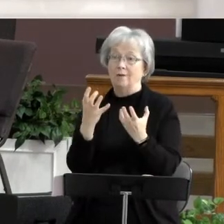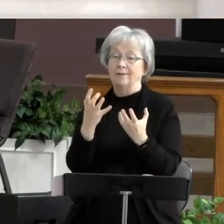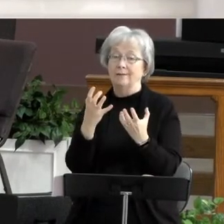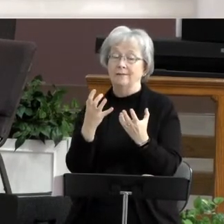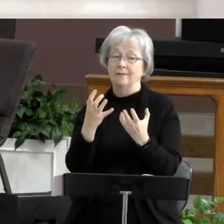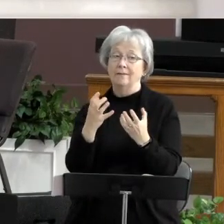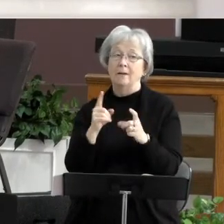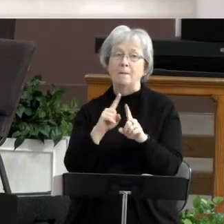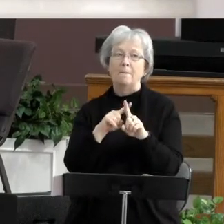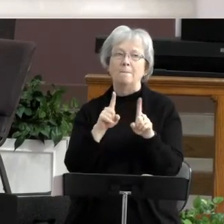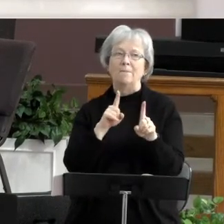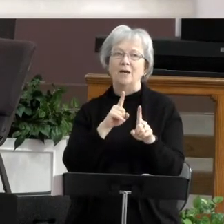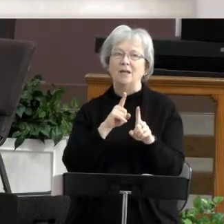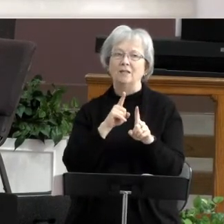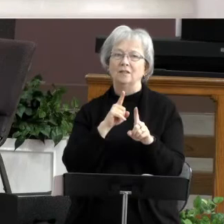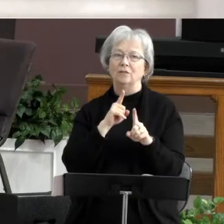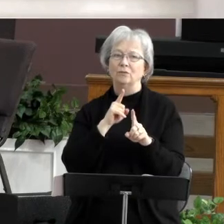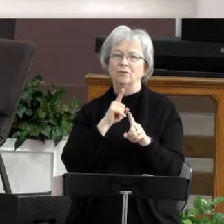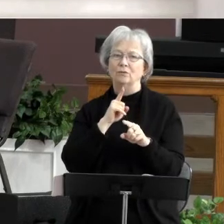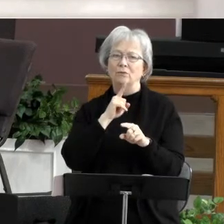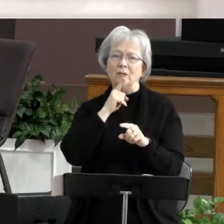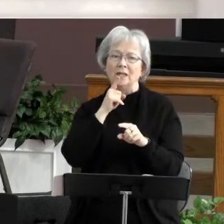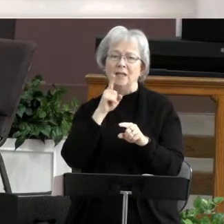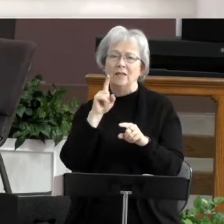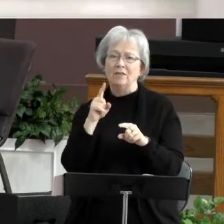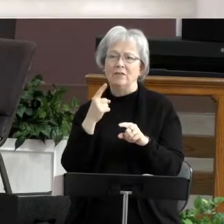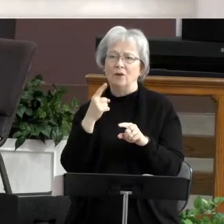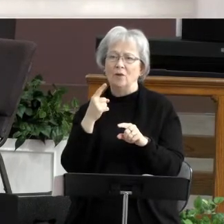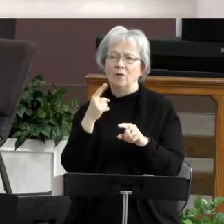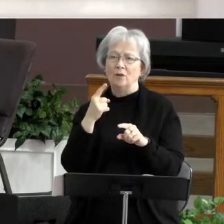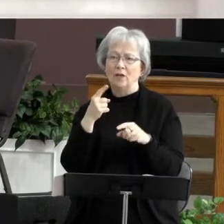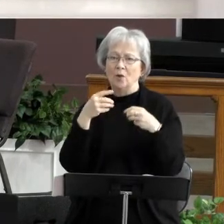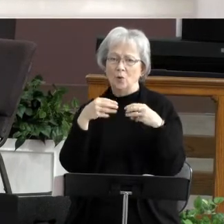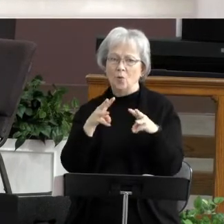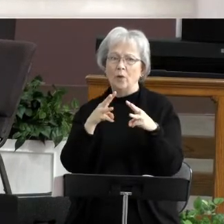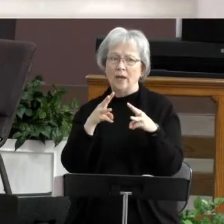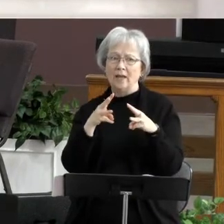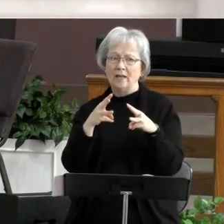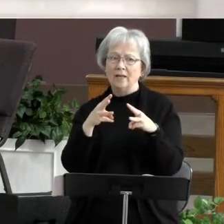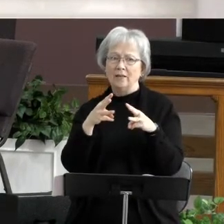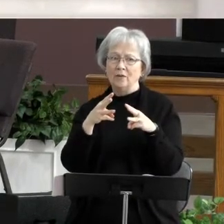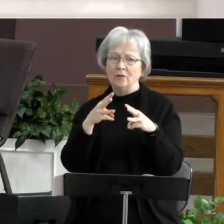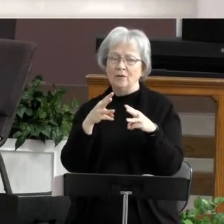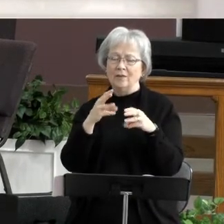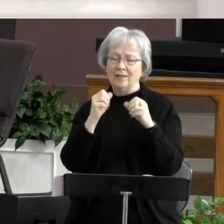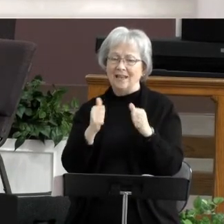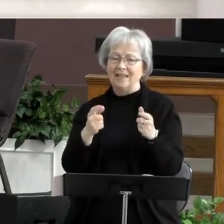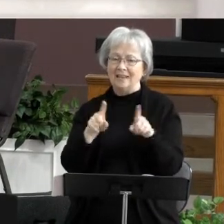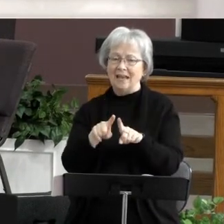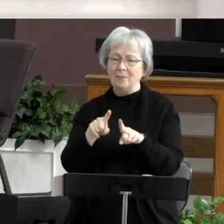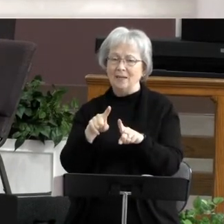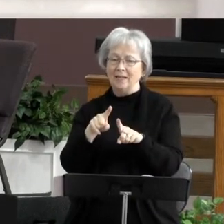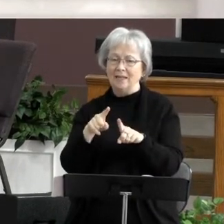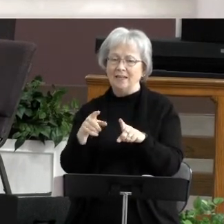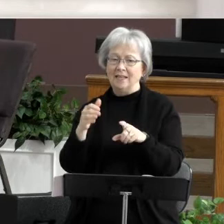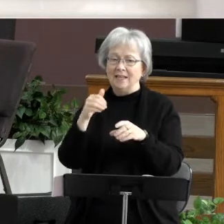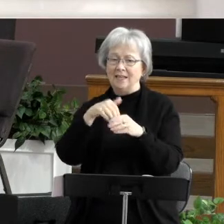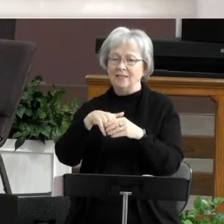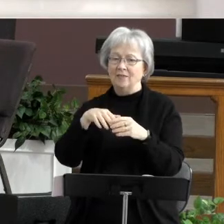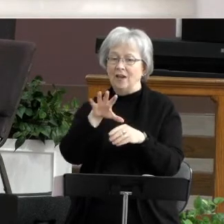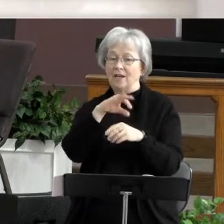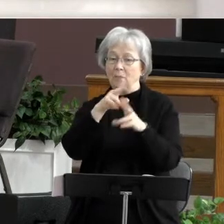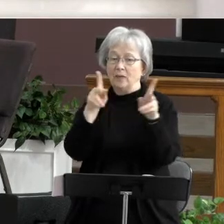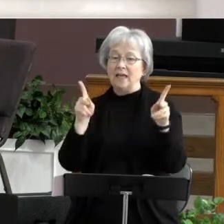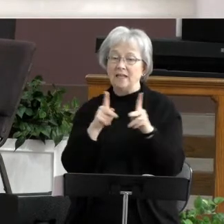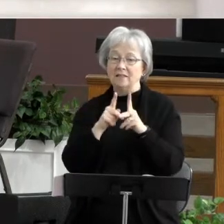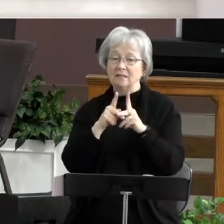But normally, the only way you're going to fulfill that is building yourself a bomb shelter, getting enough food, and climbing in there and leaving the world completely and